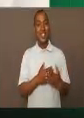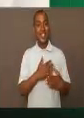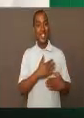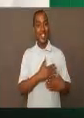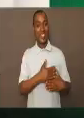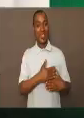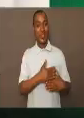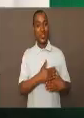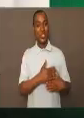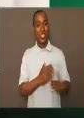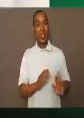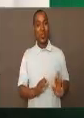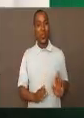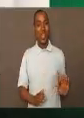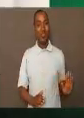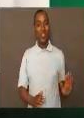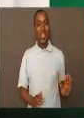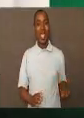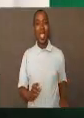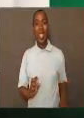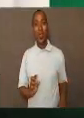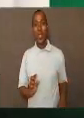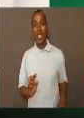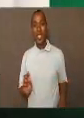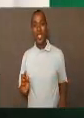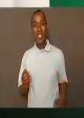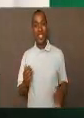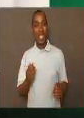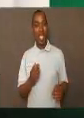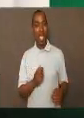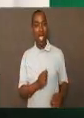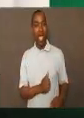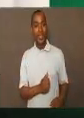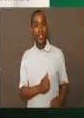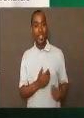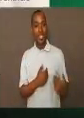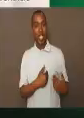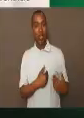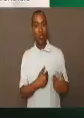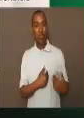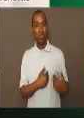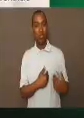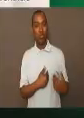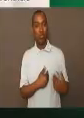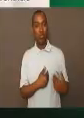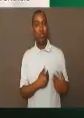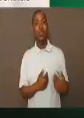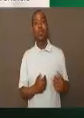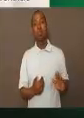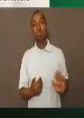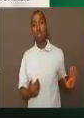the left-hand side of the heart are thicker than on the right-hand side.